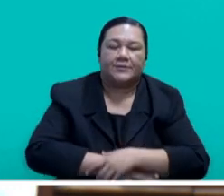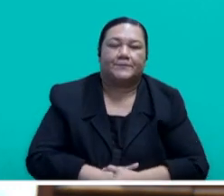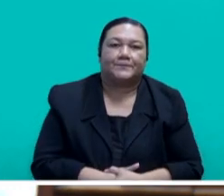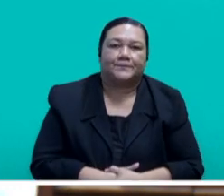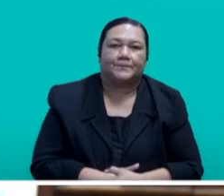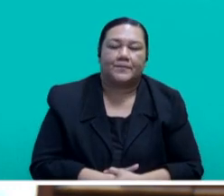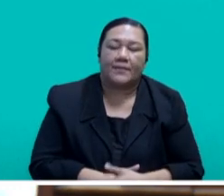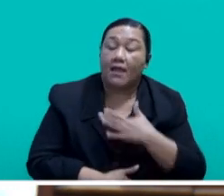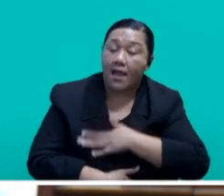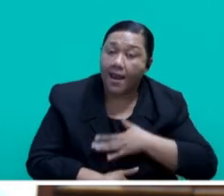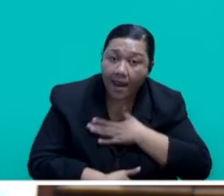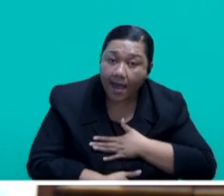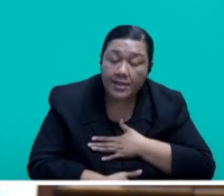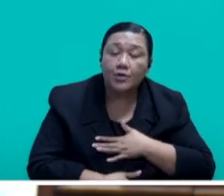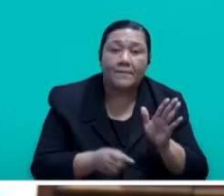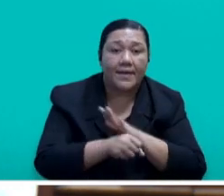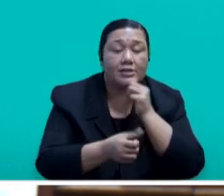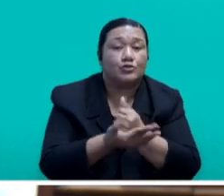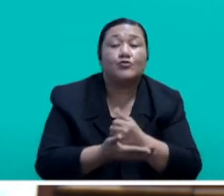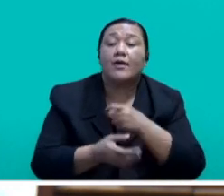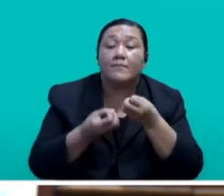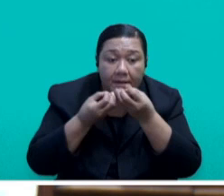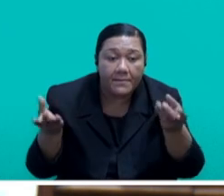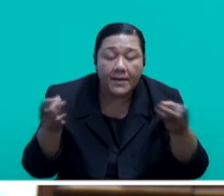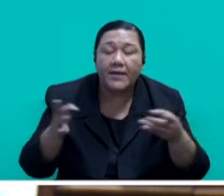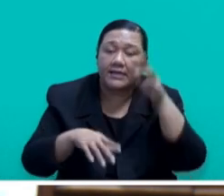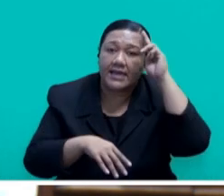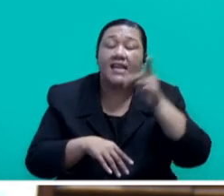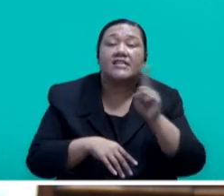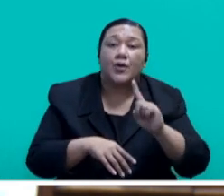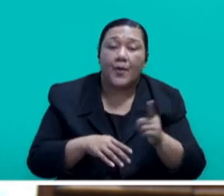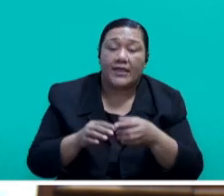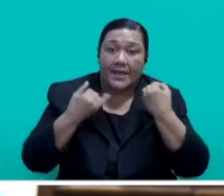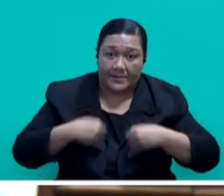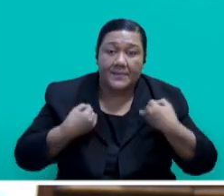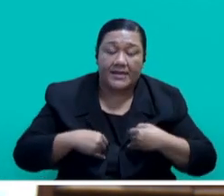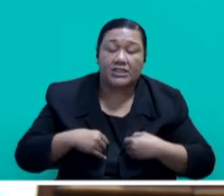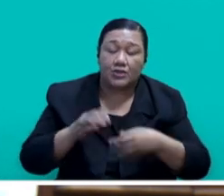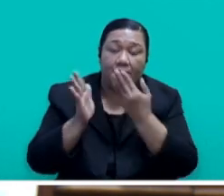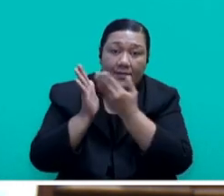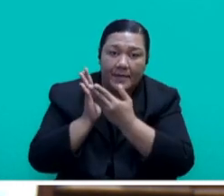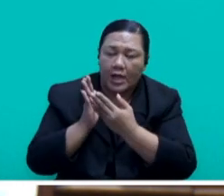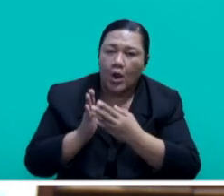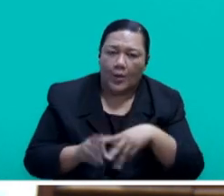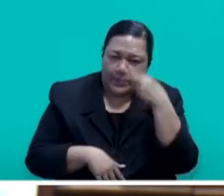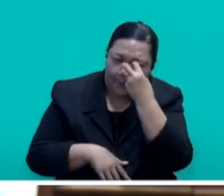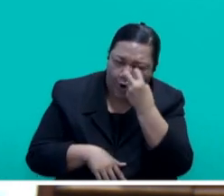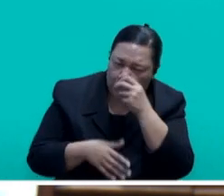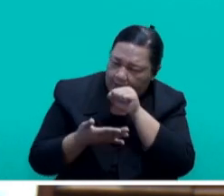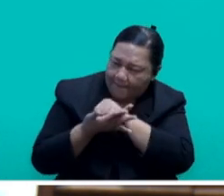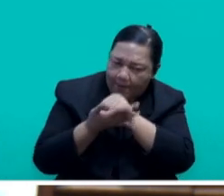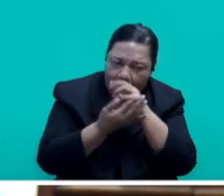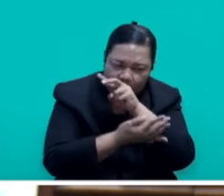I'd like to assure the nation that the implementation of the budget will be very closely monitored. We